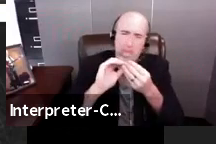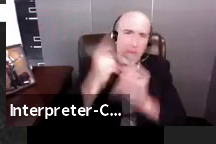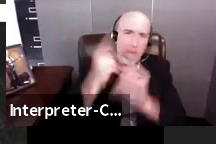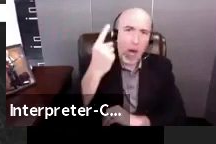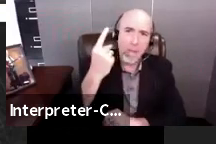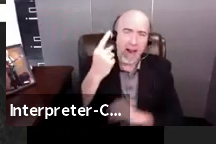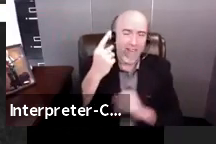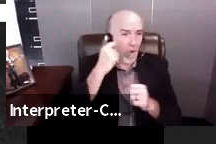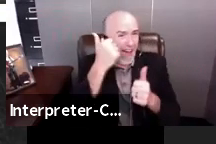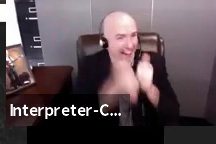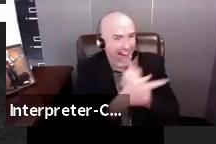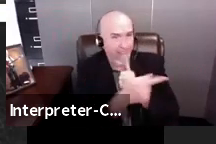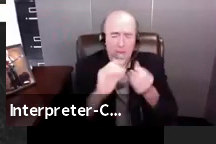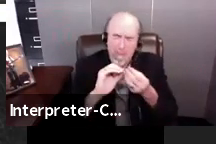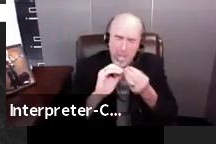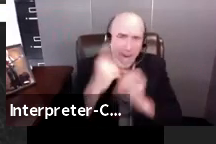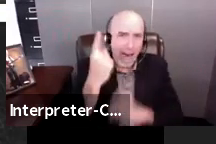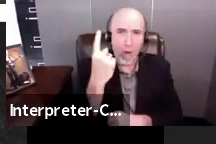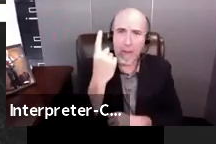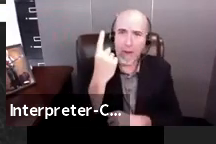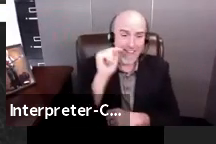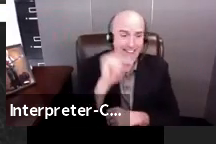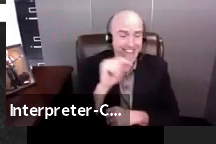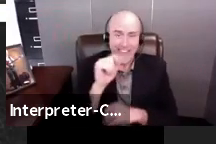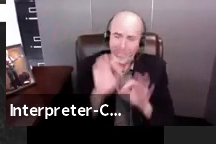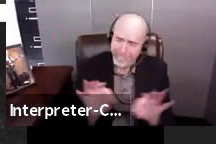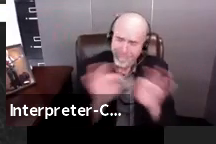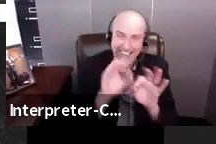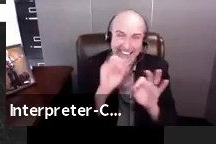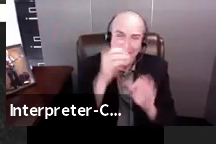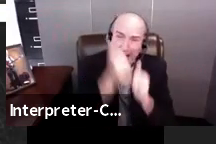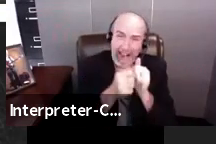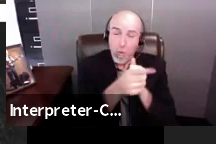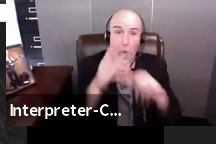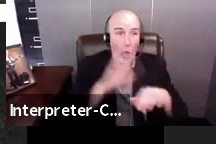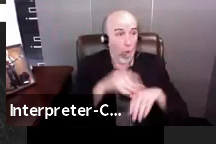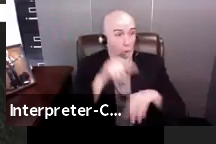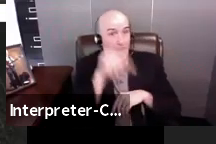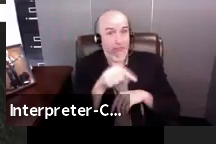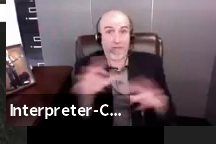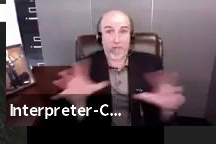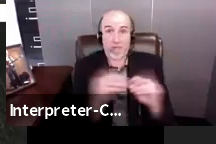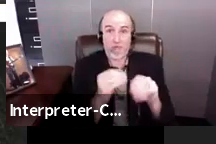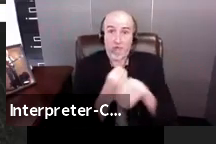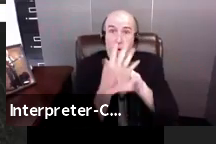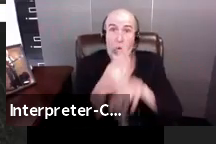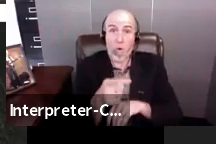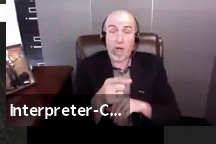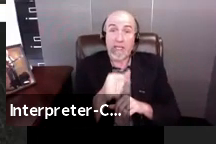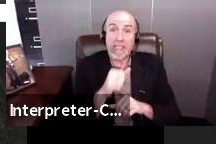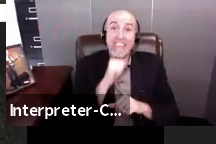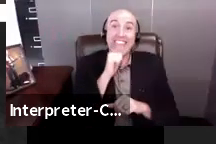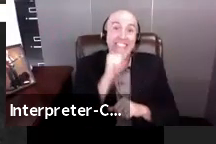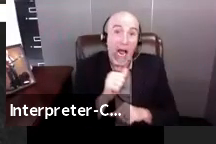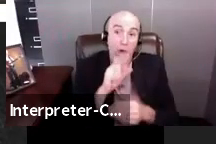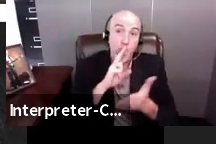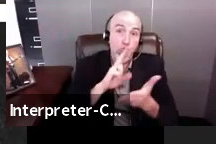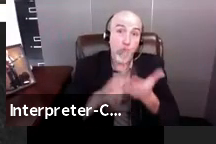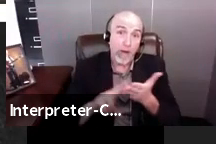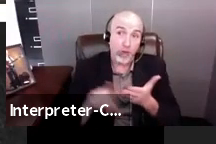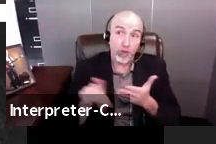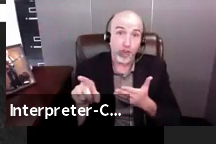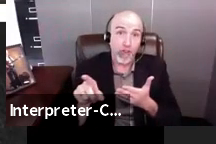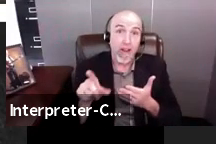everybody on this, paramount. If everybody on this call is not registered